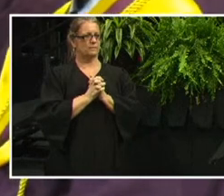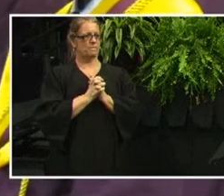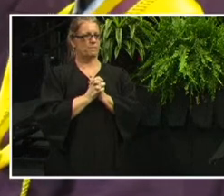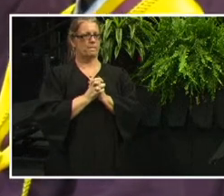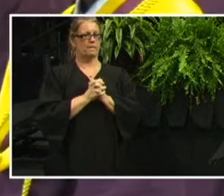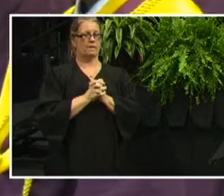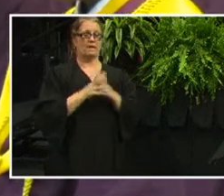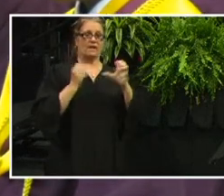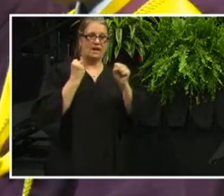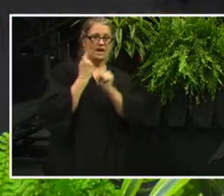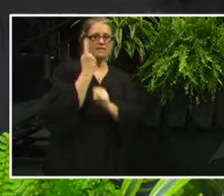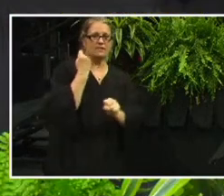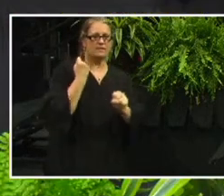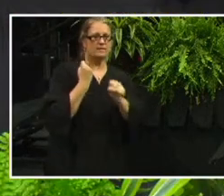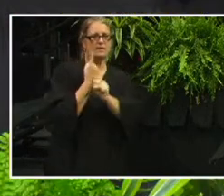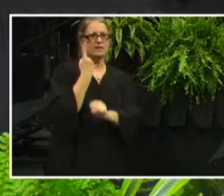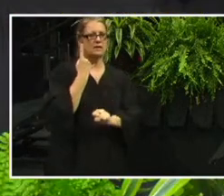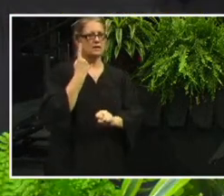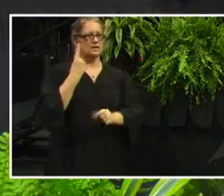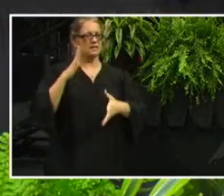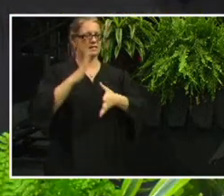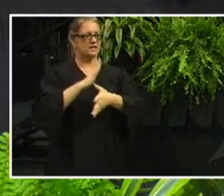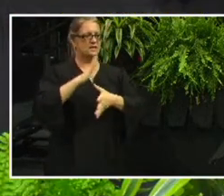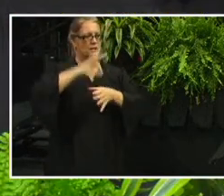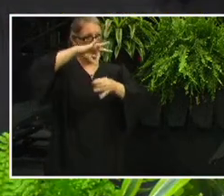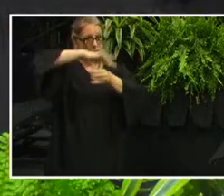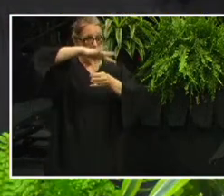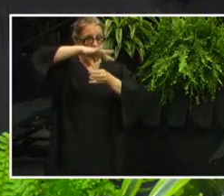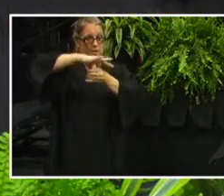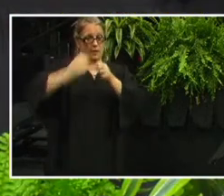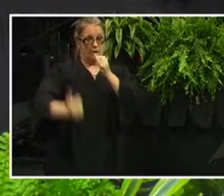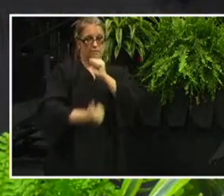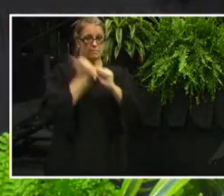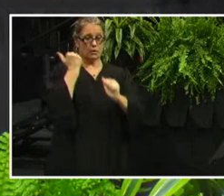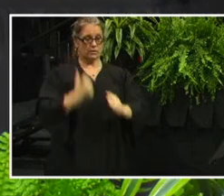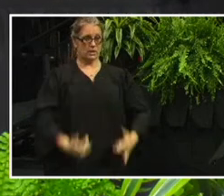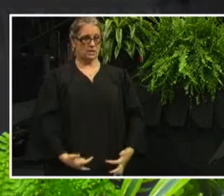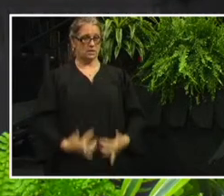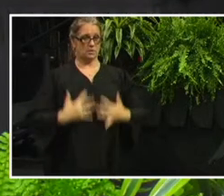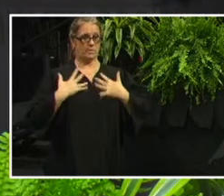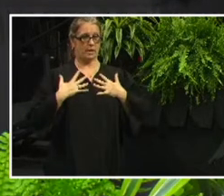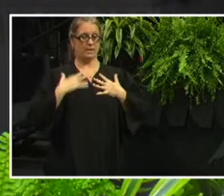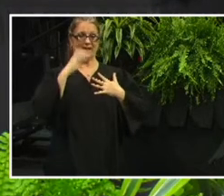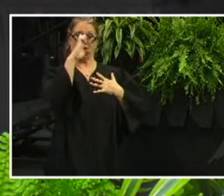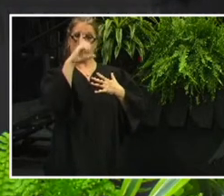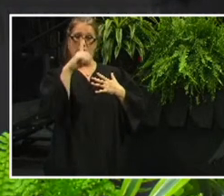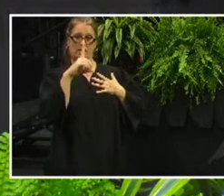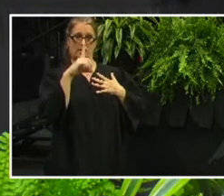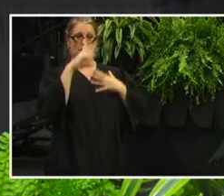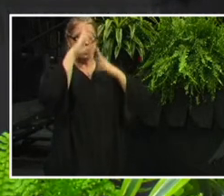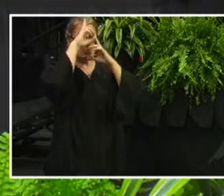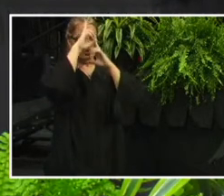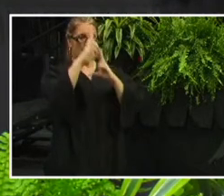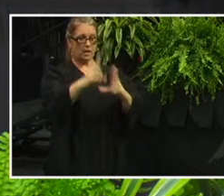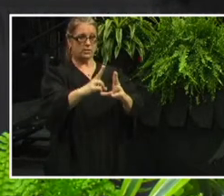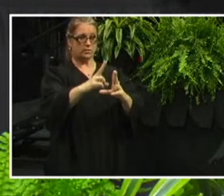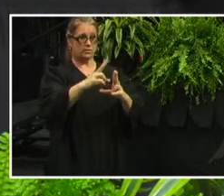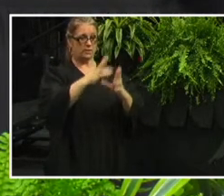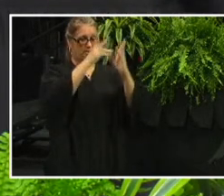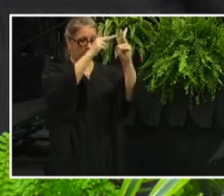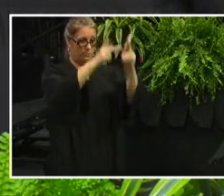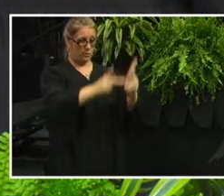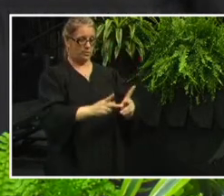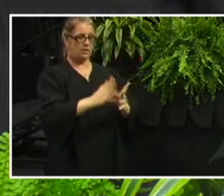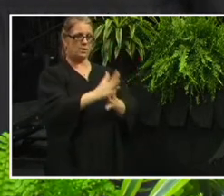each year, the senior class votes to name their most inspiring educator. We honor this individual through